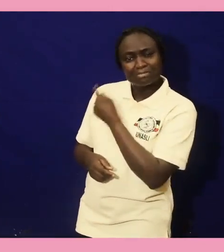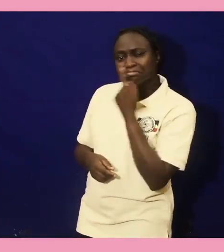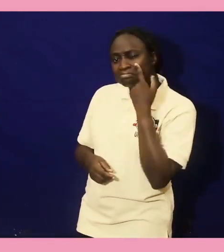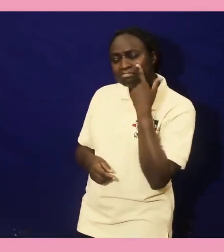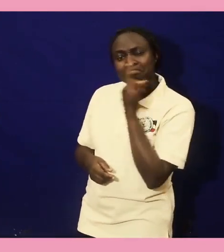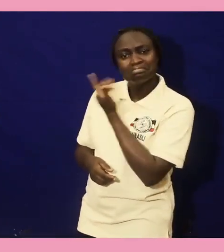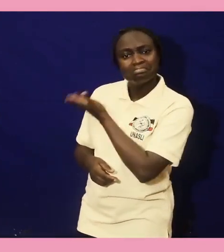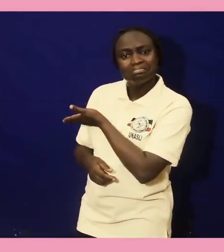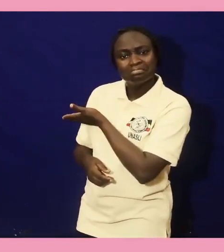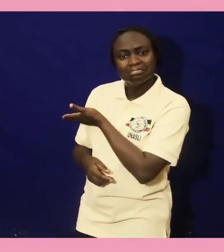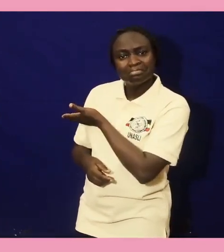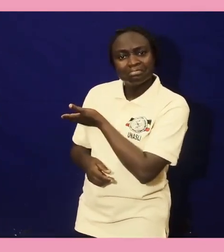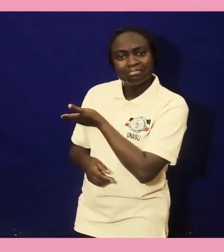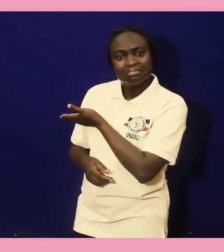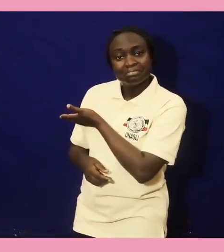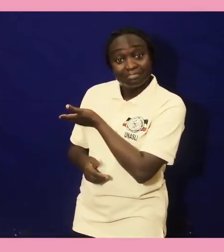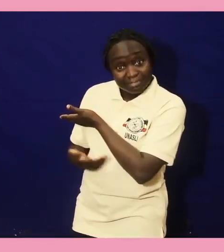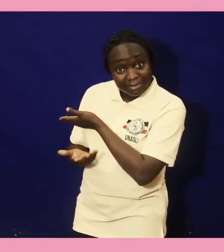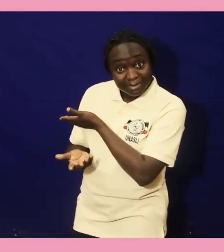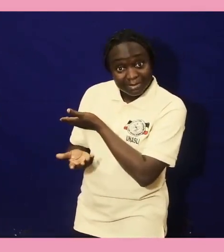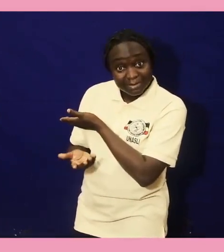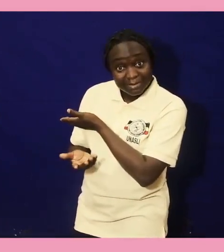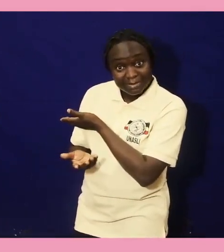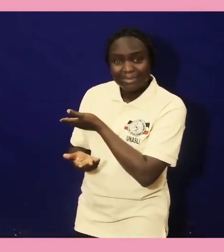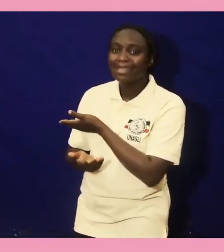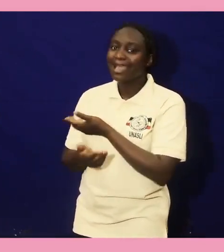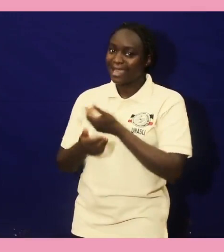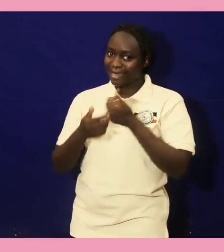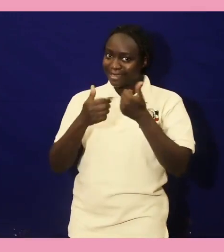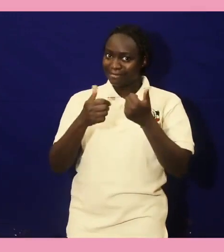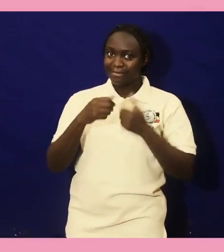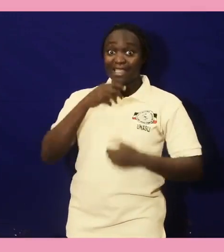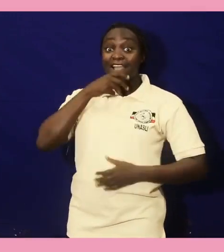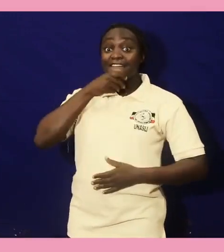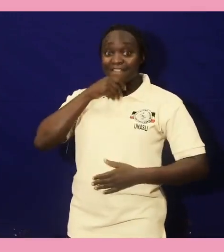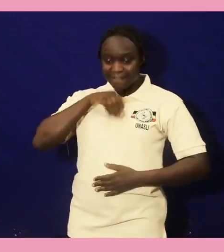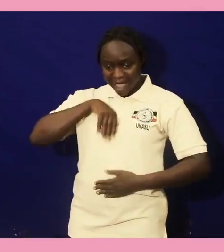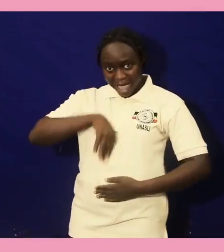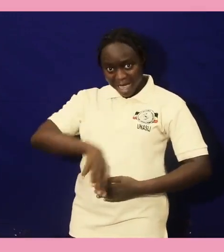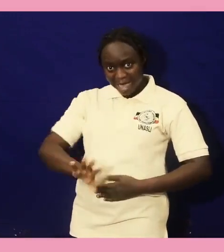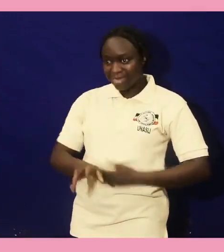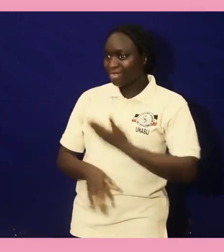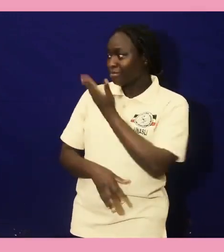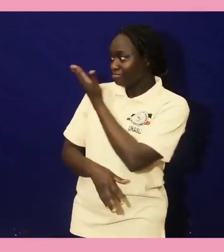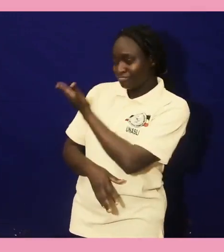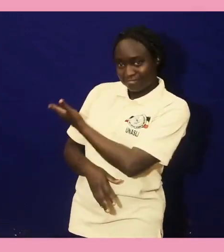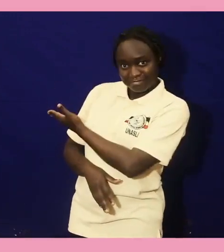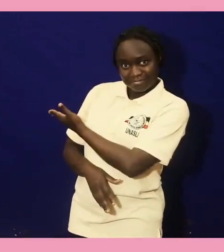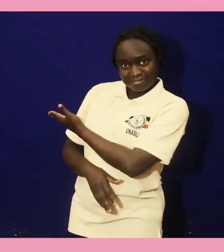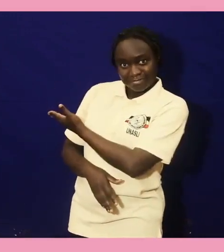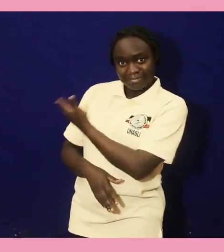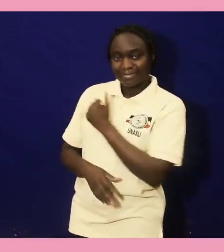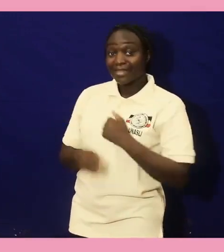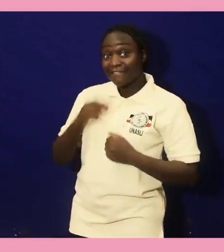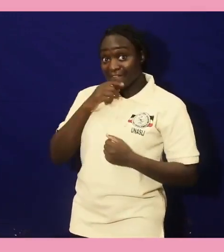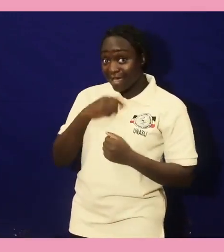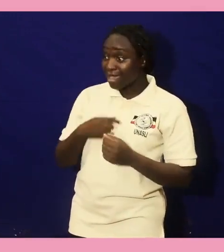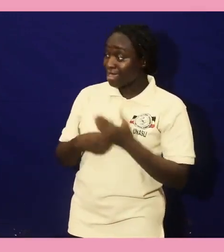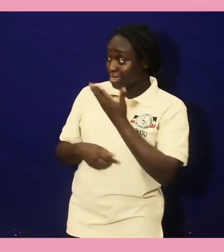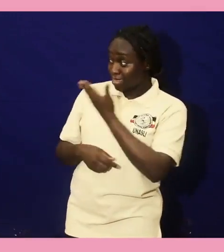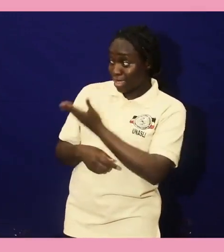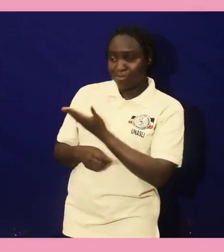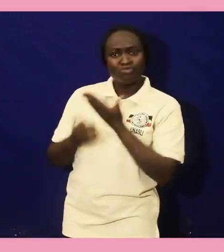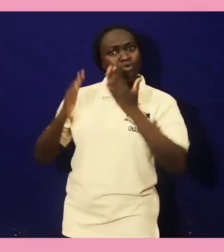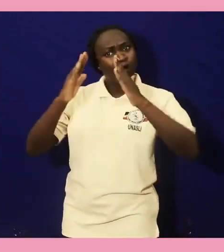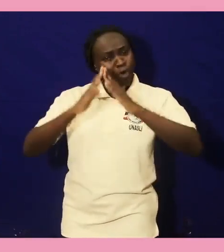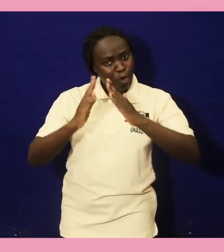Yes. One of the people you can see, for example, yes, there is father.